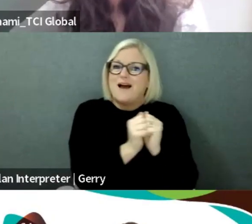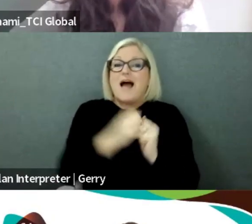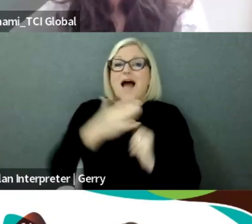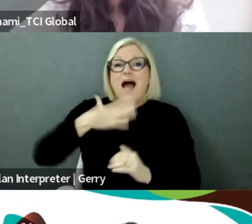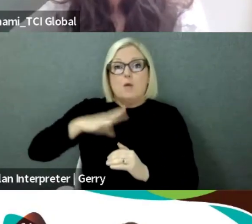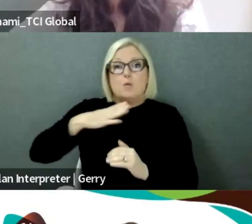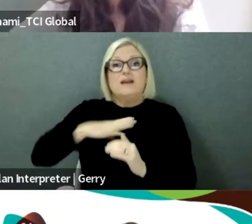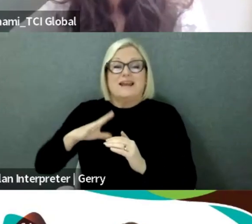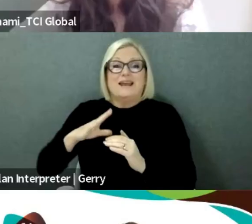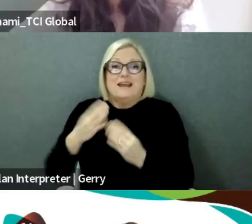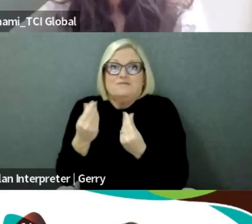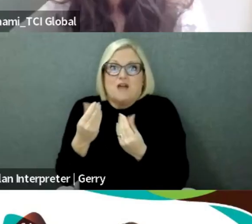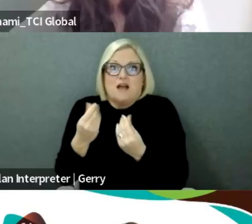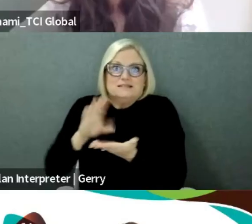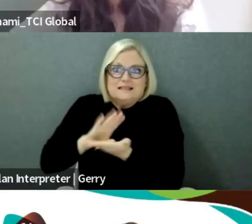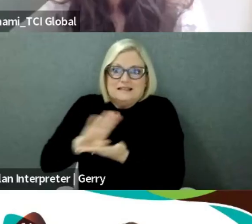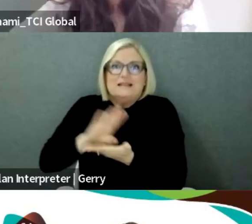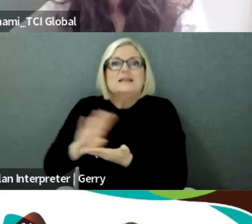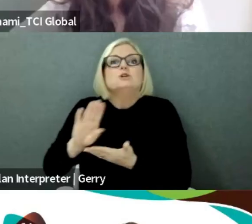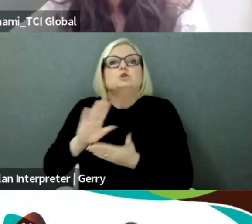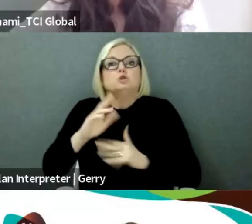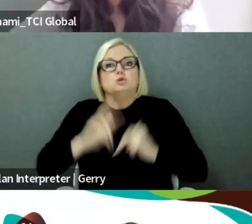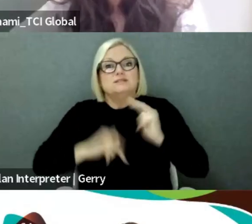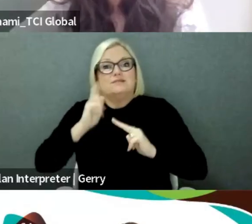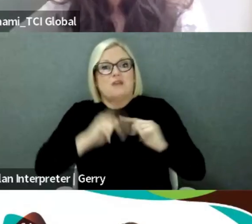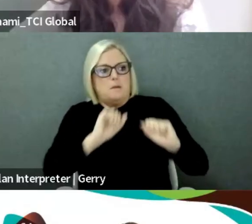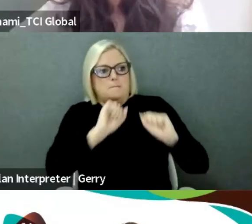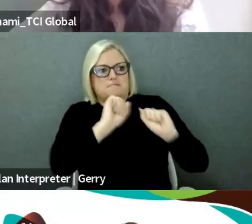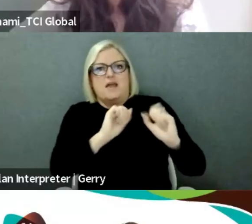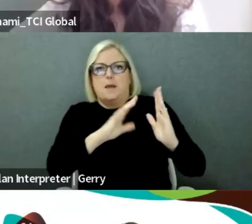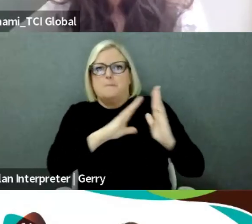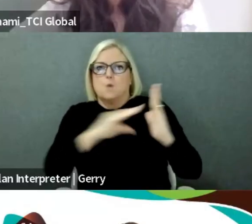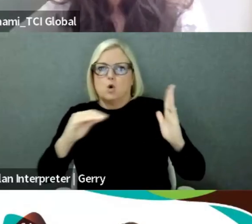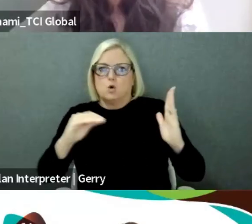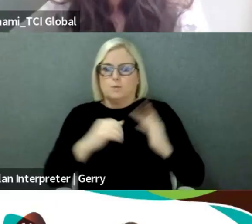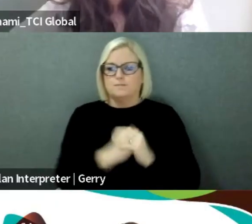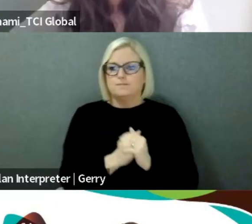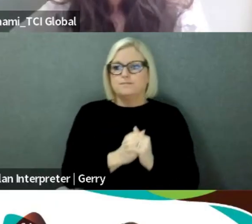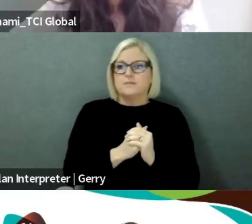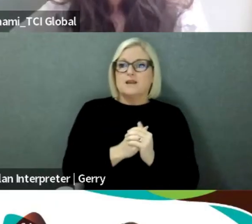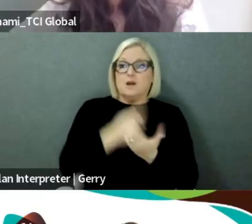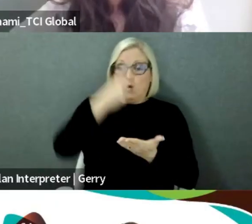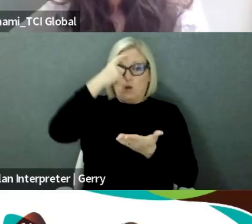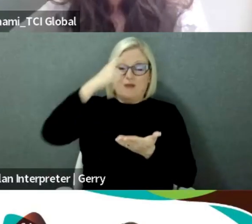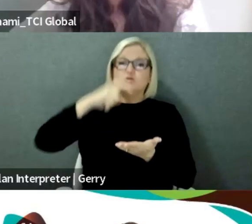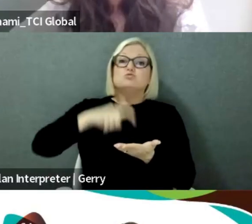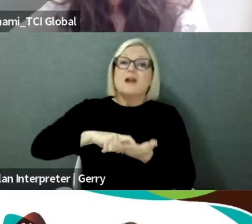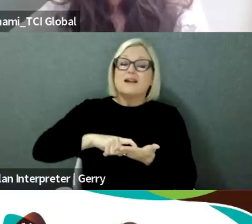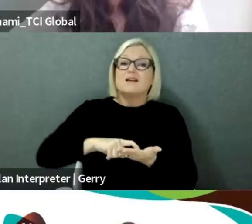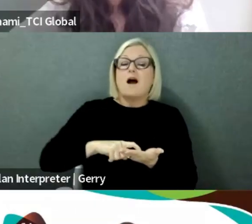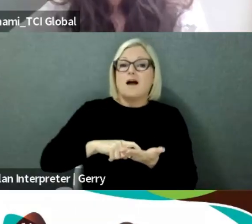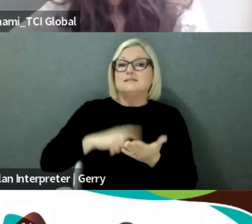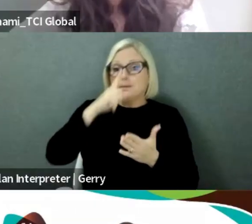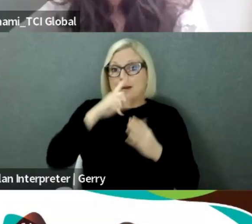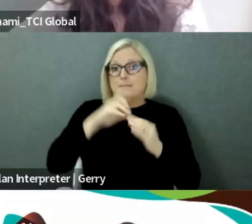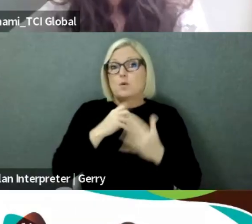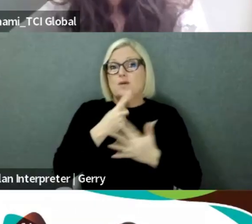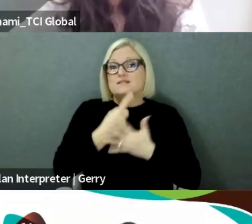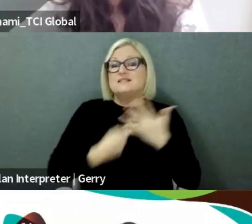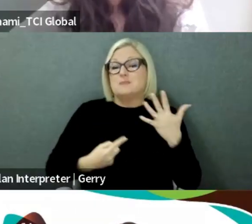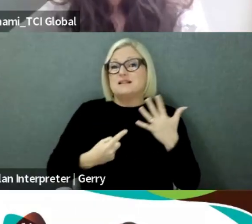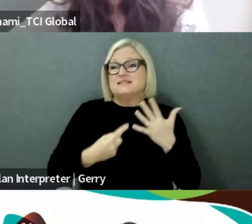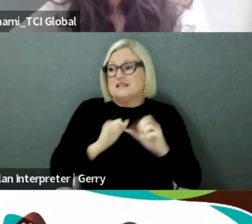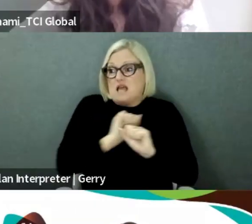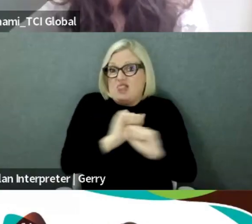these models that they're developing. We really need to recognise lived experience as expertise.